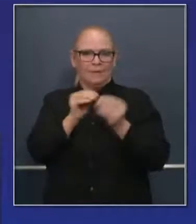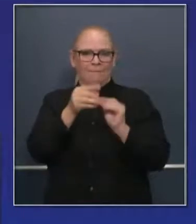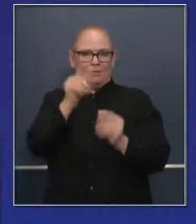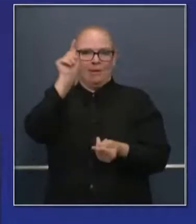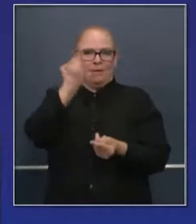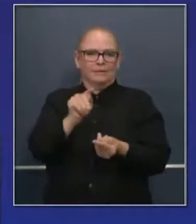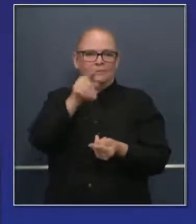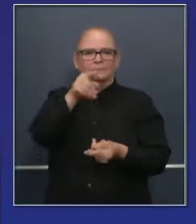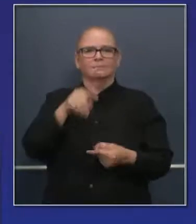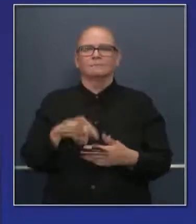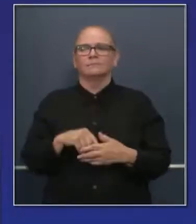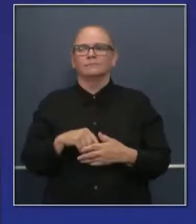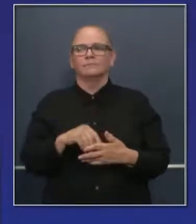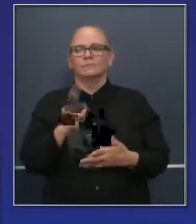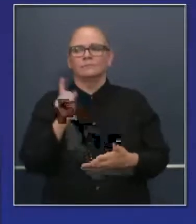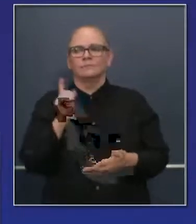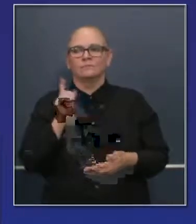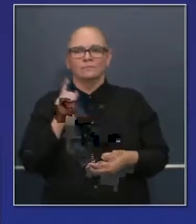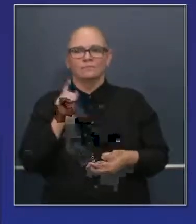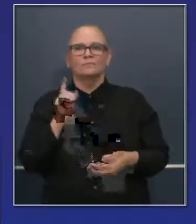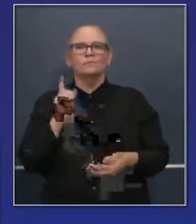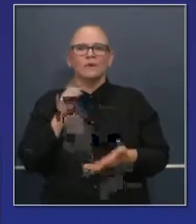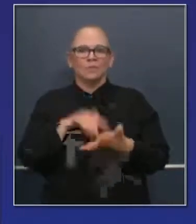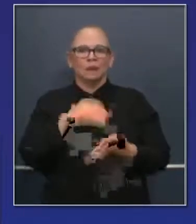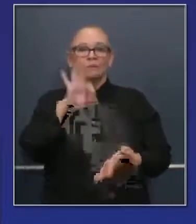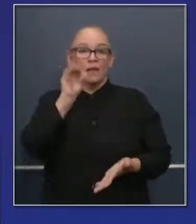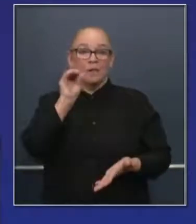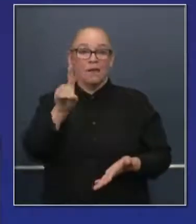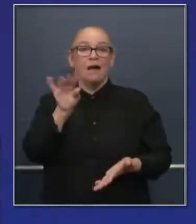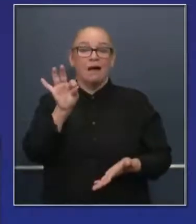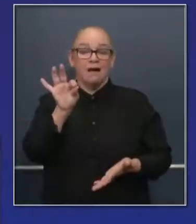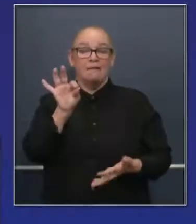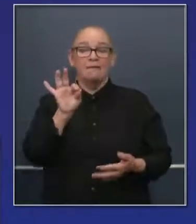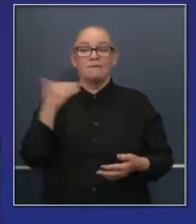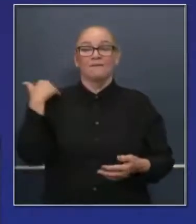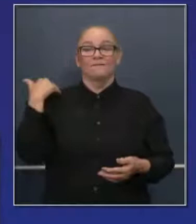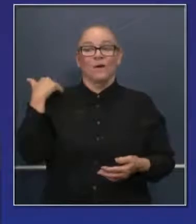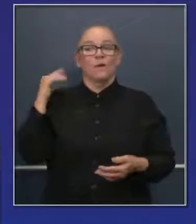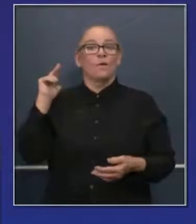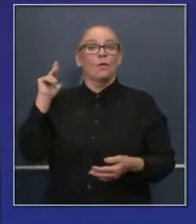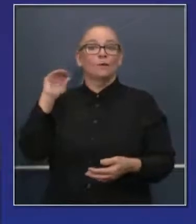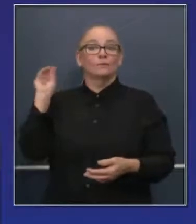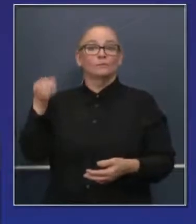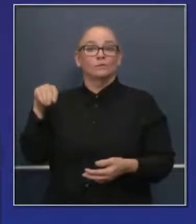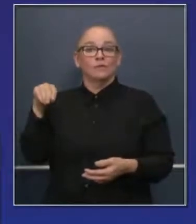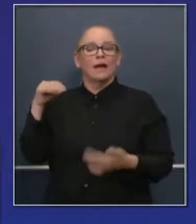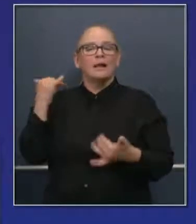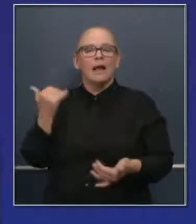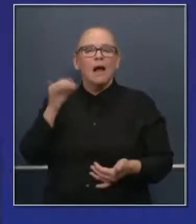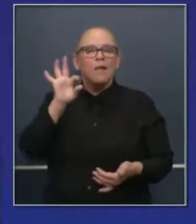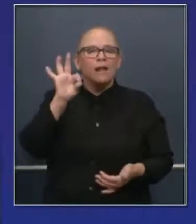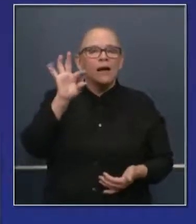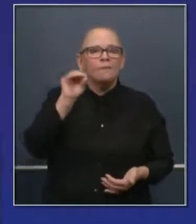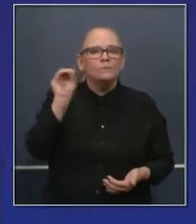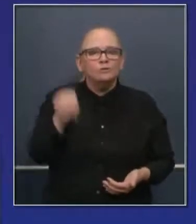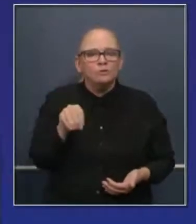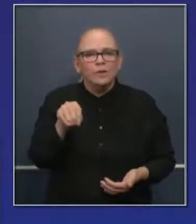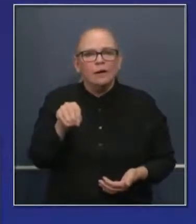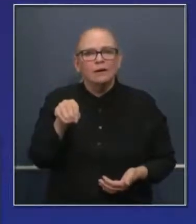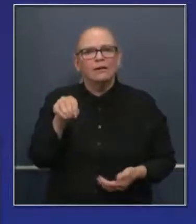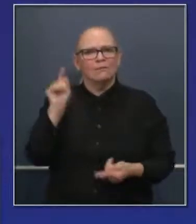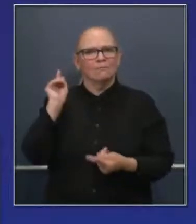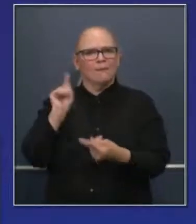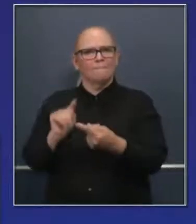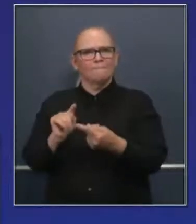our capacity dropped modestly from 23% to 9%. Hospitalizations about 9%,